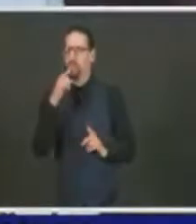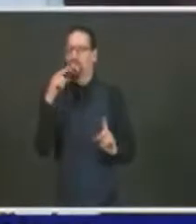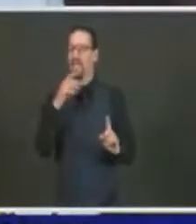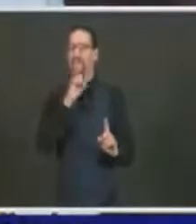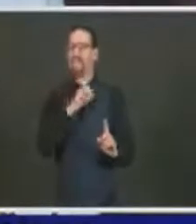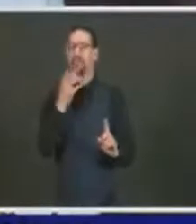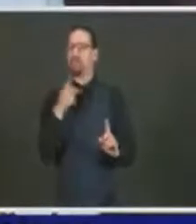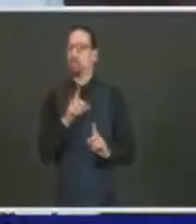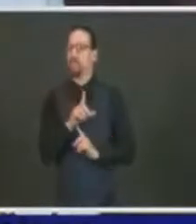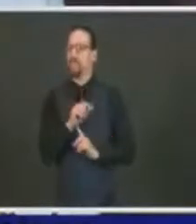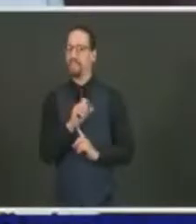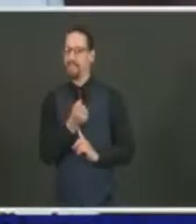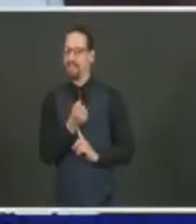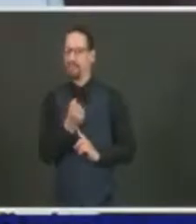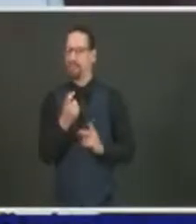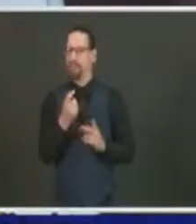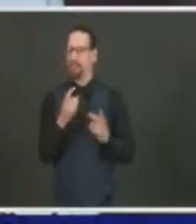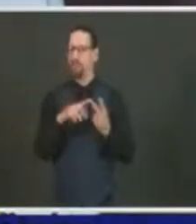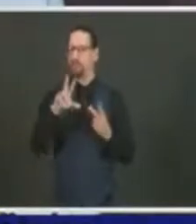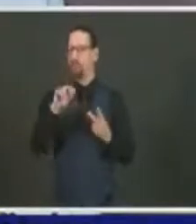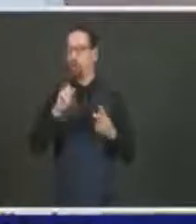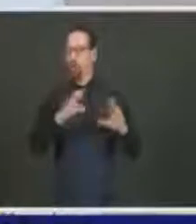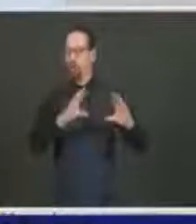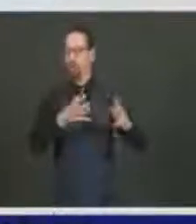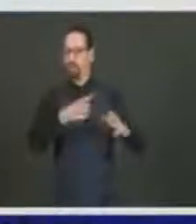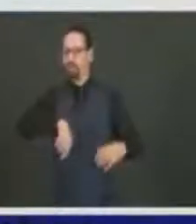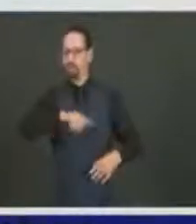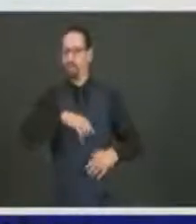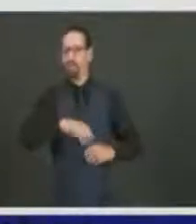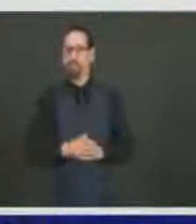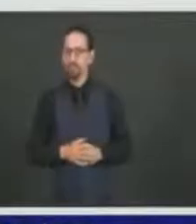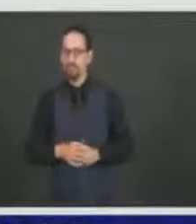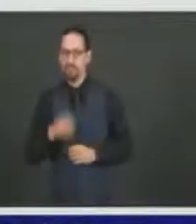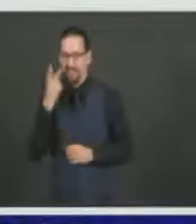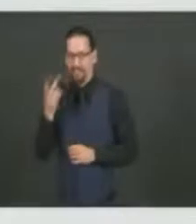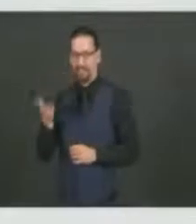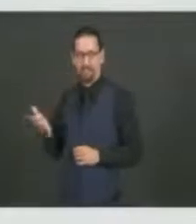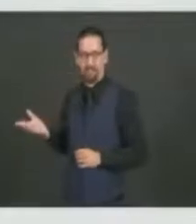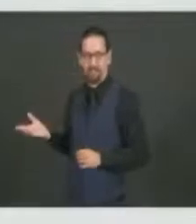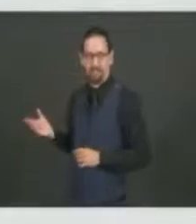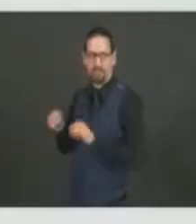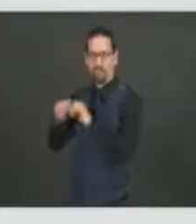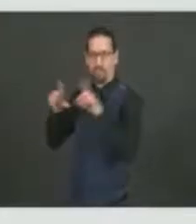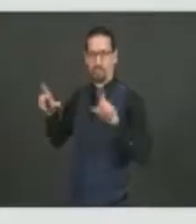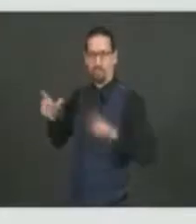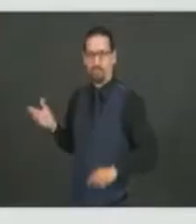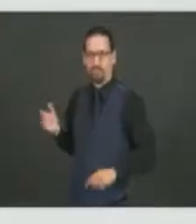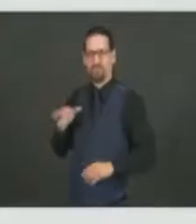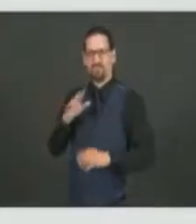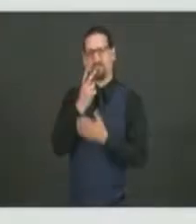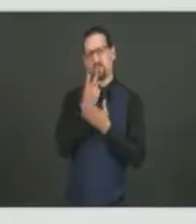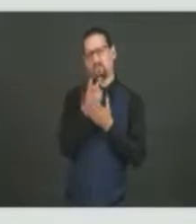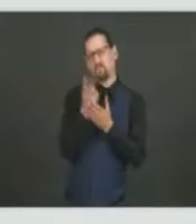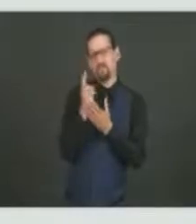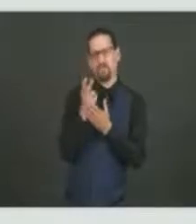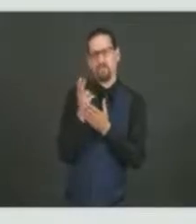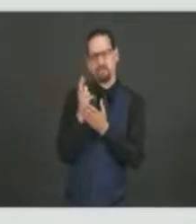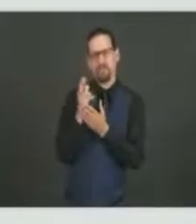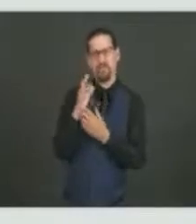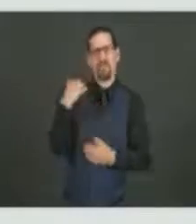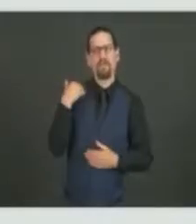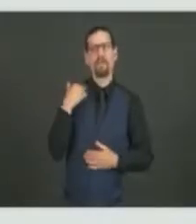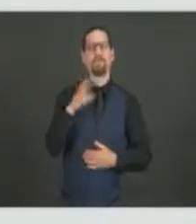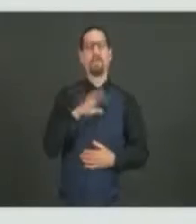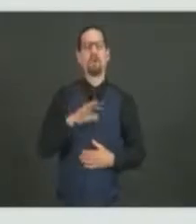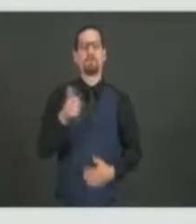20-something-year-olds. Earlier in previous weeks, those in their 20s made up 10 or 11% of